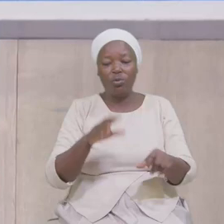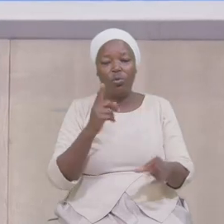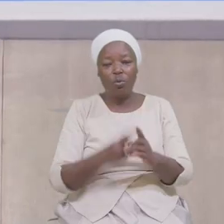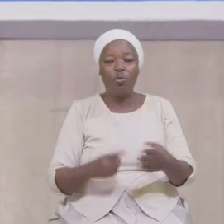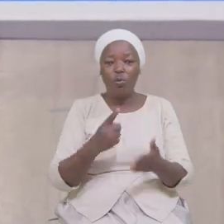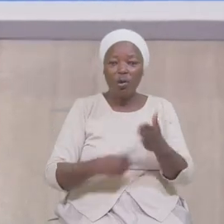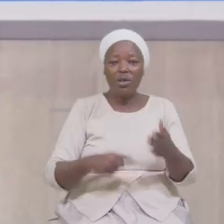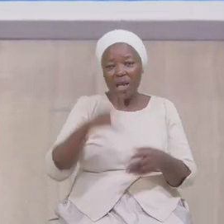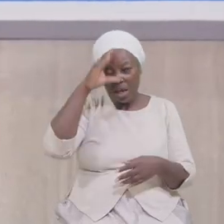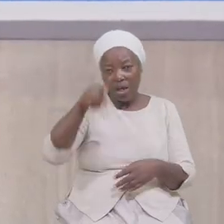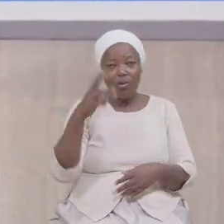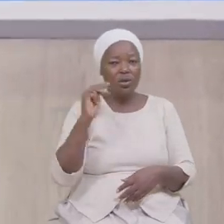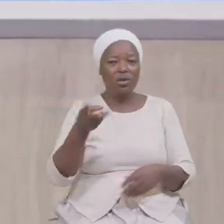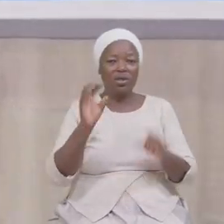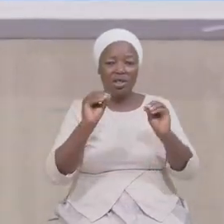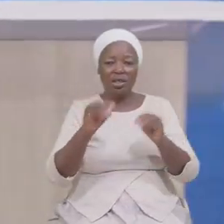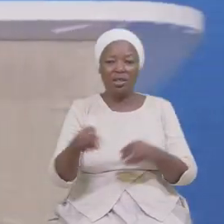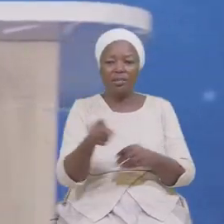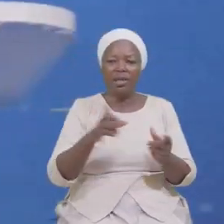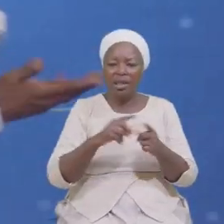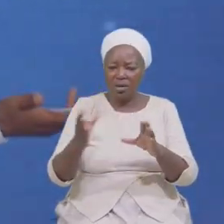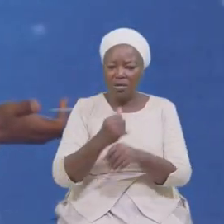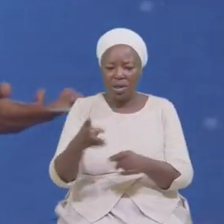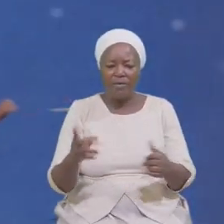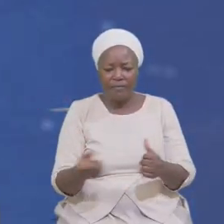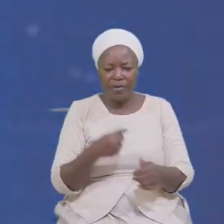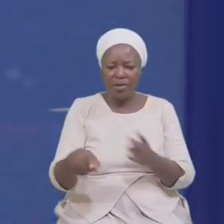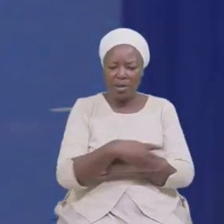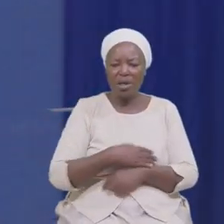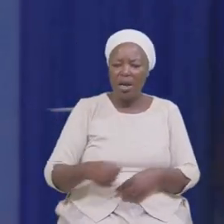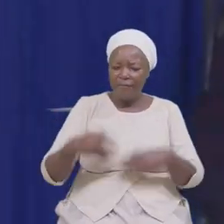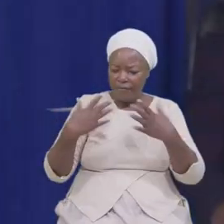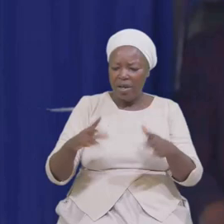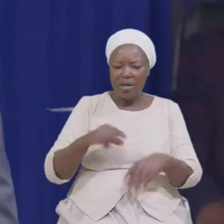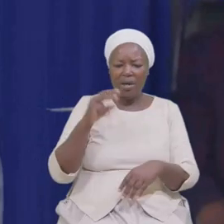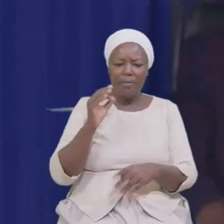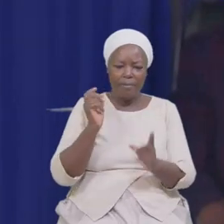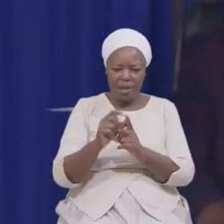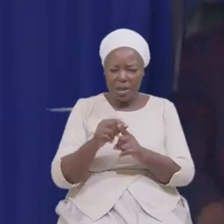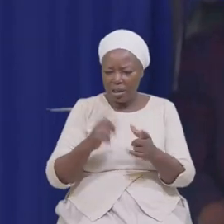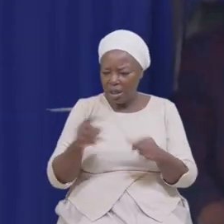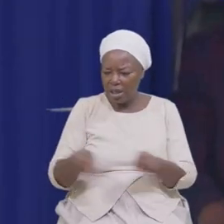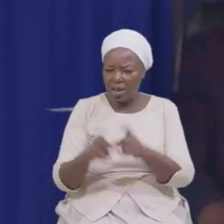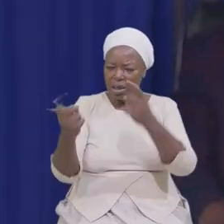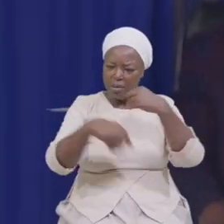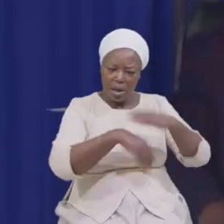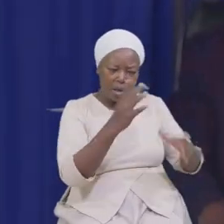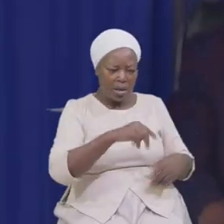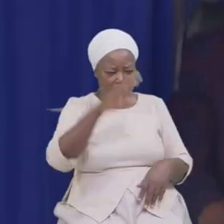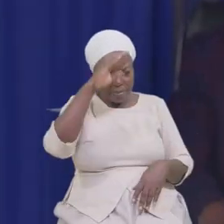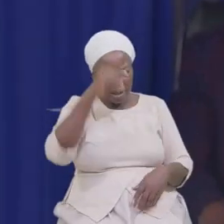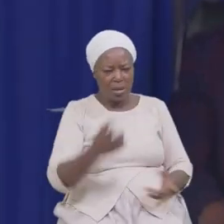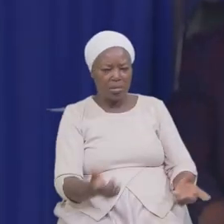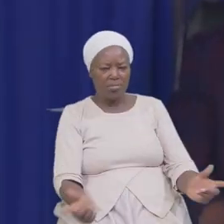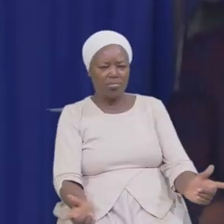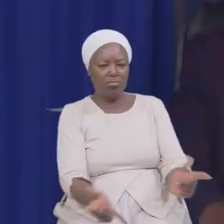and I finished the first message the first day. And then as I came out, the man came and said, don't go, don't